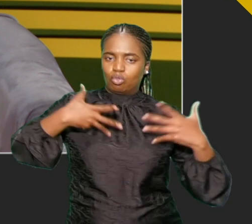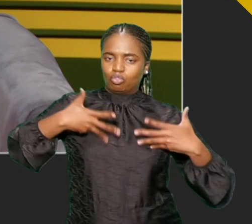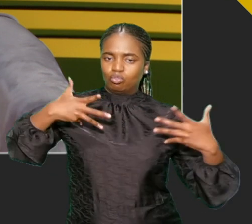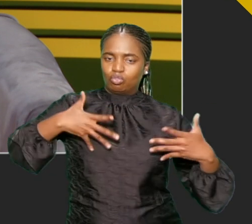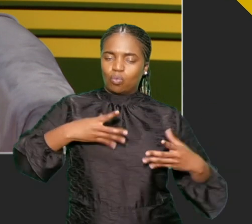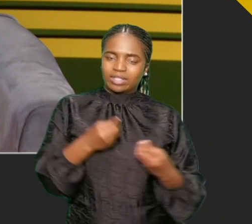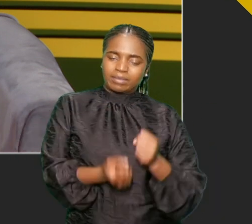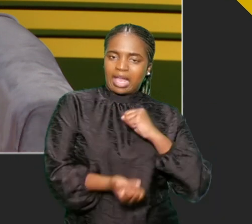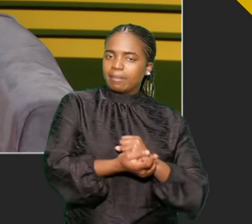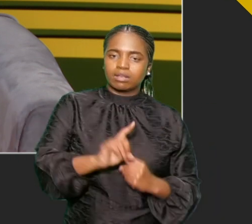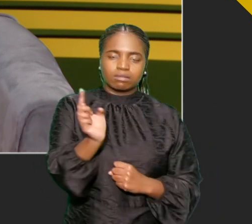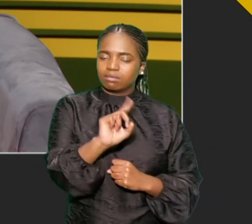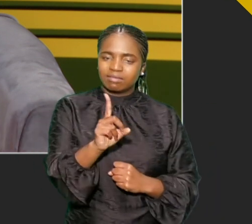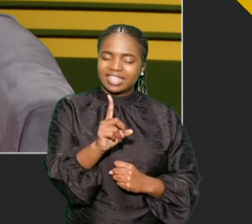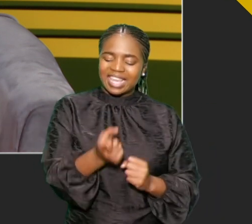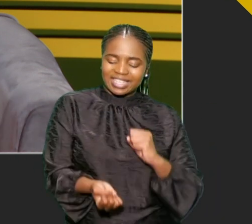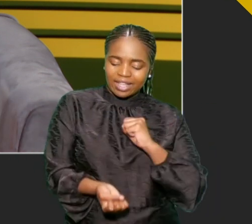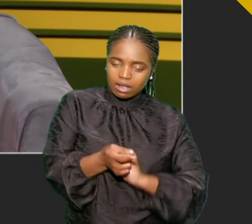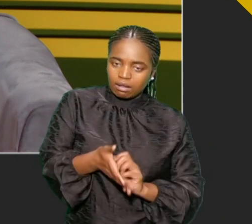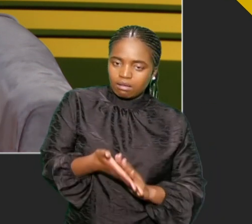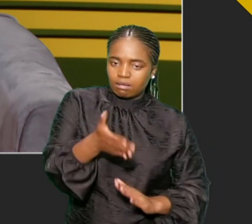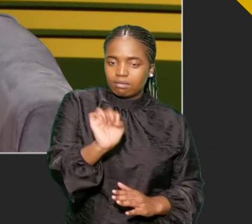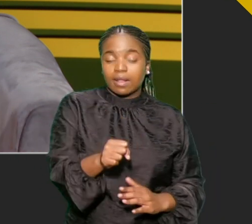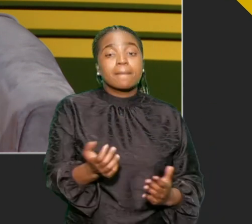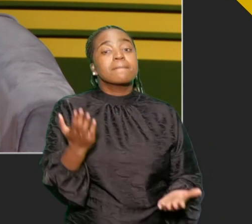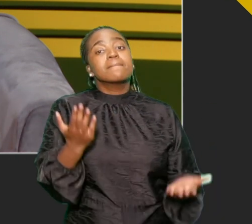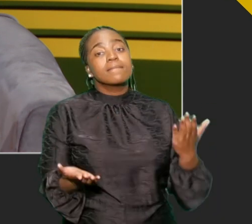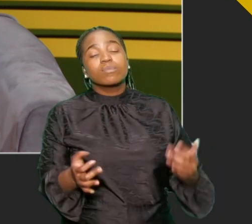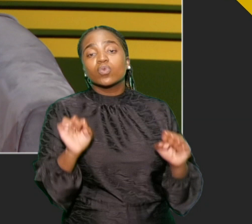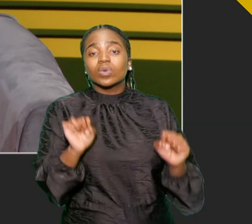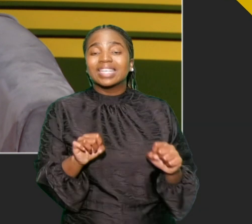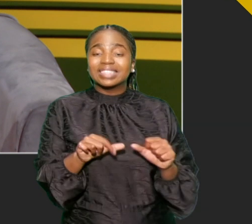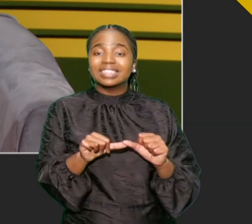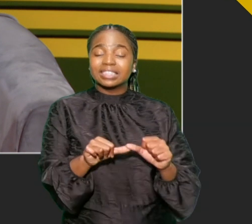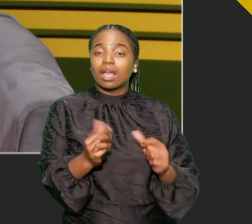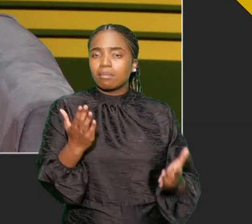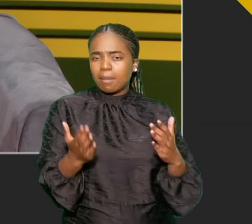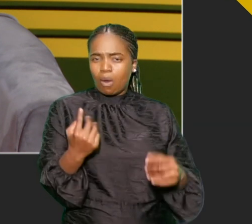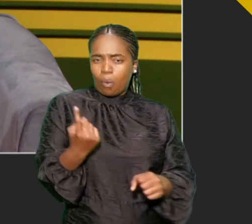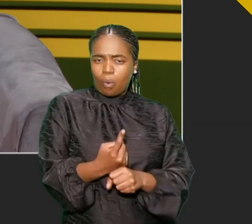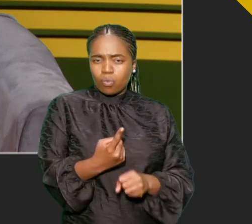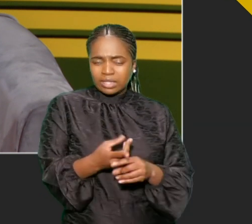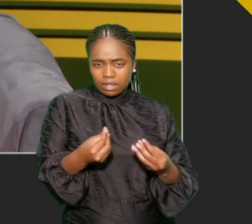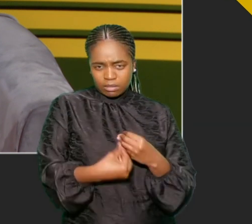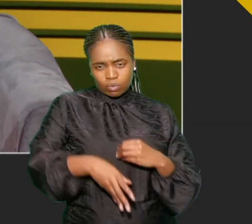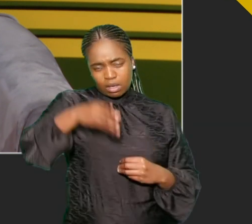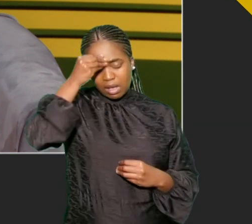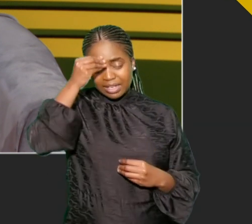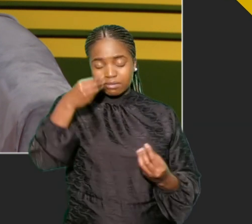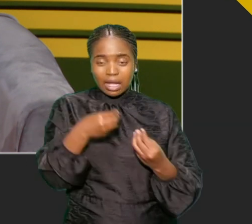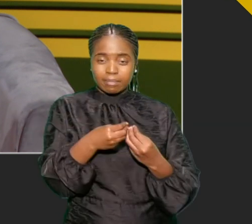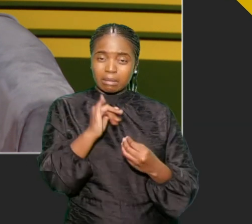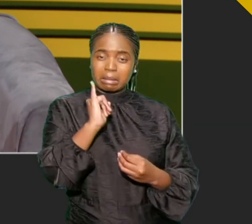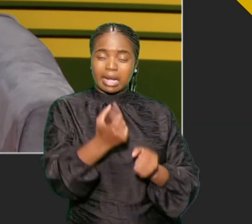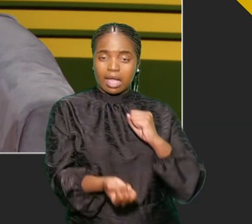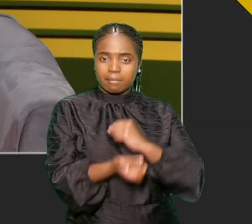because something has happened to me. Ifitile. Maybe perhaps we can then move on gore na re botsise gore na is there always a lesson from trauma?